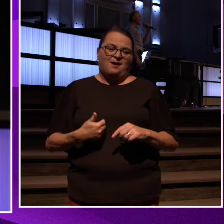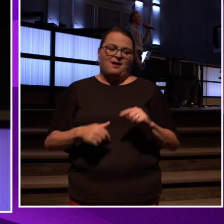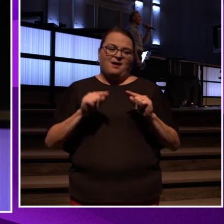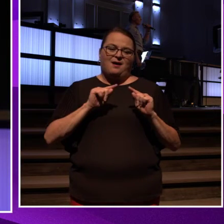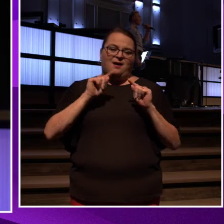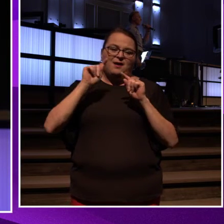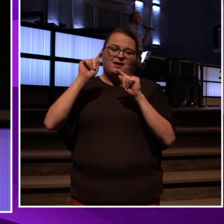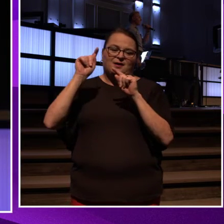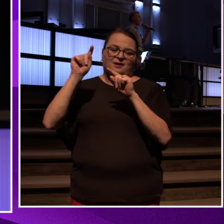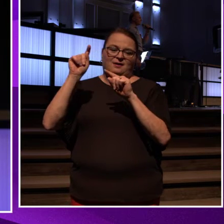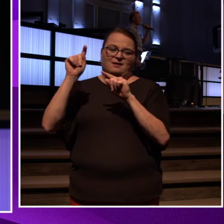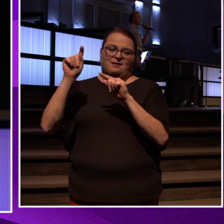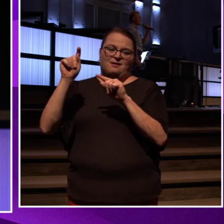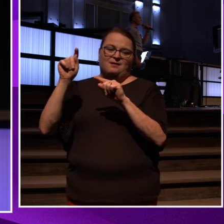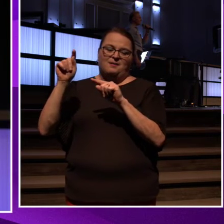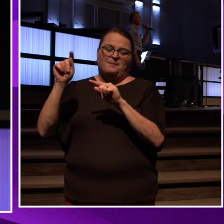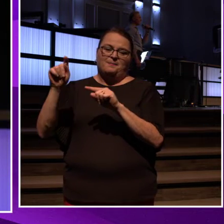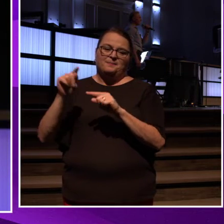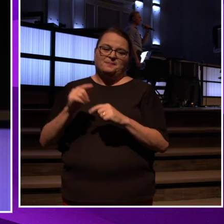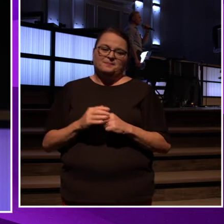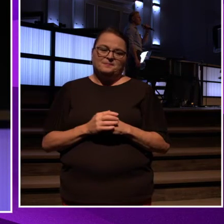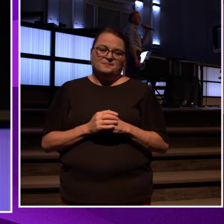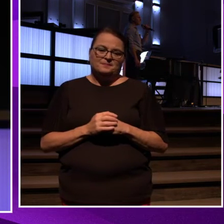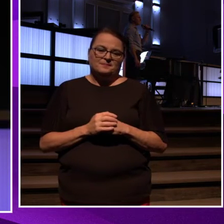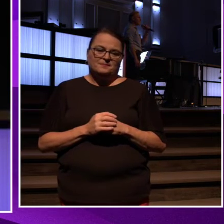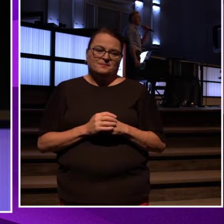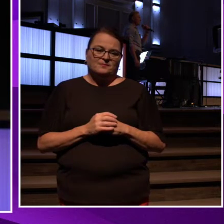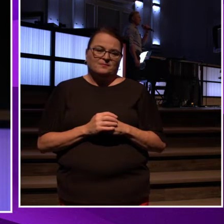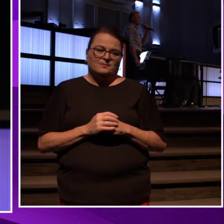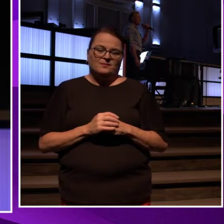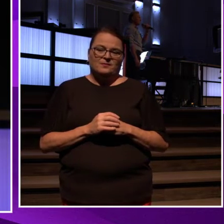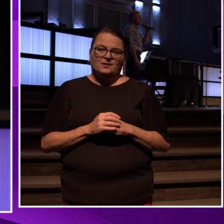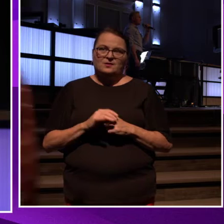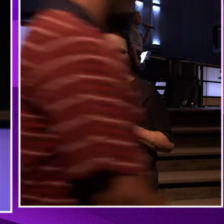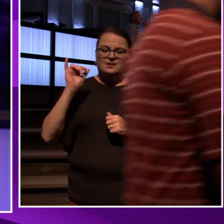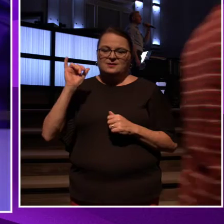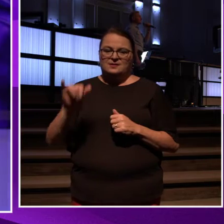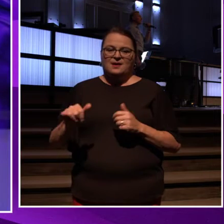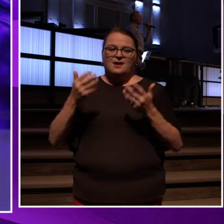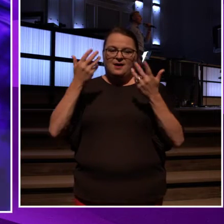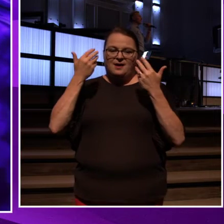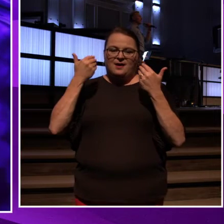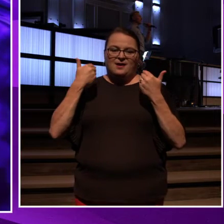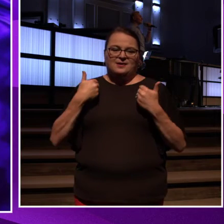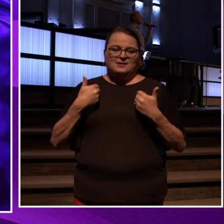501-450-7472. Thank you again for joining us today at Central.